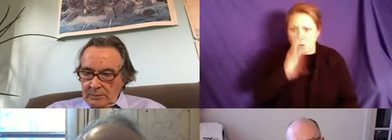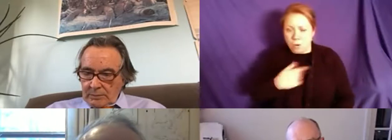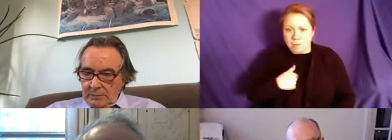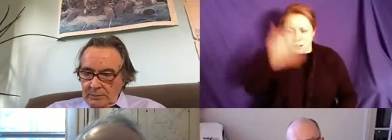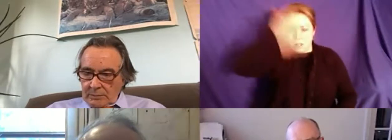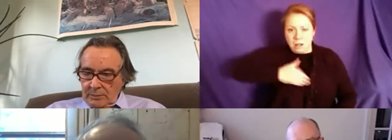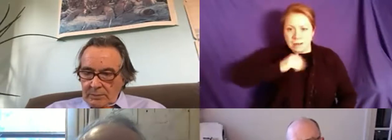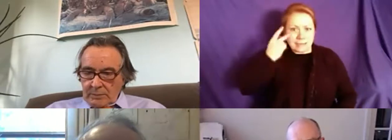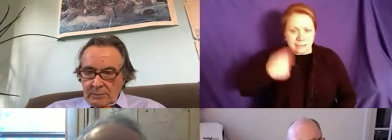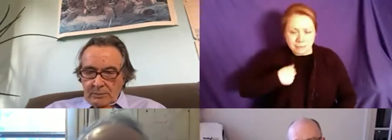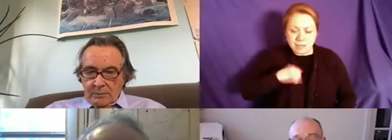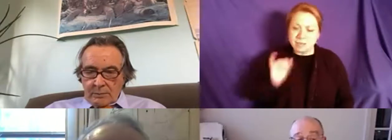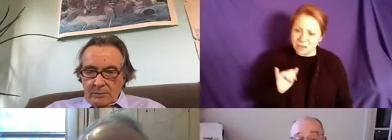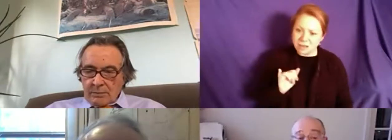of